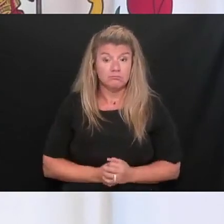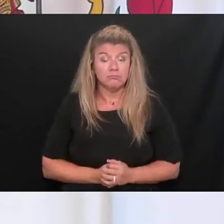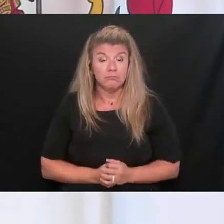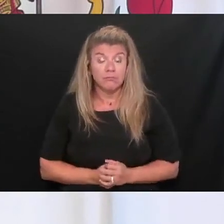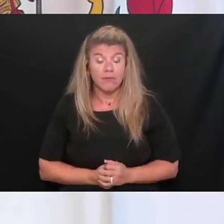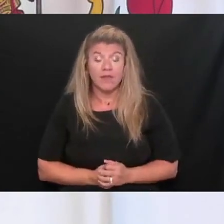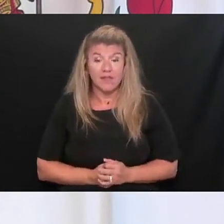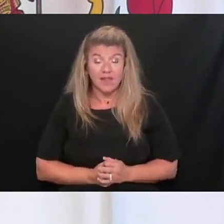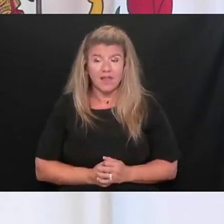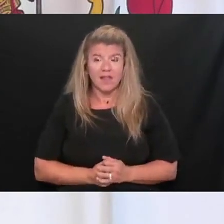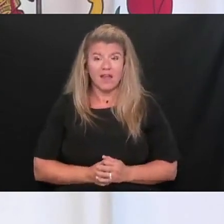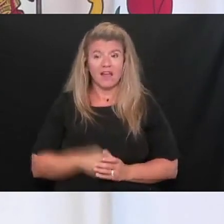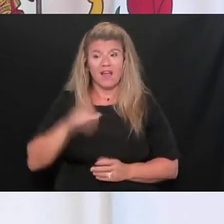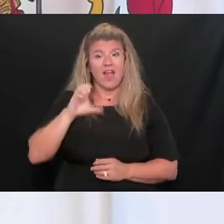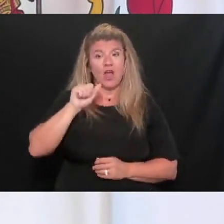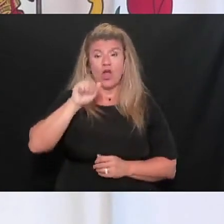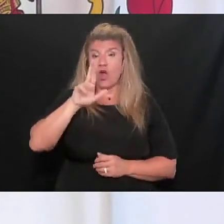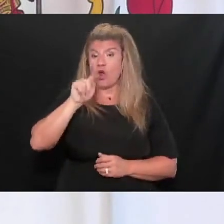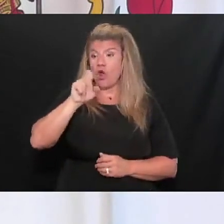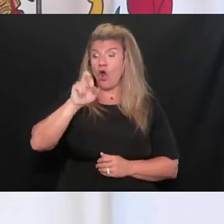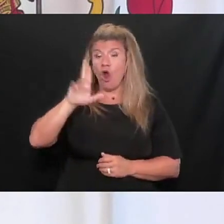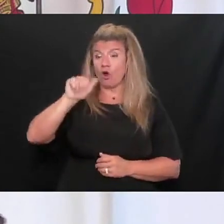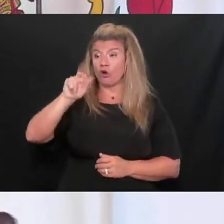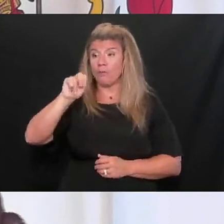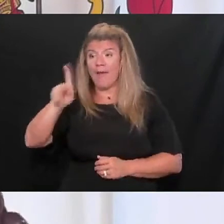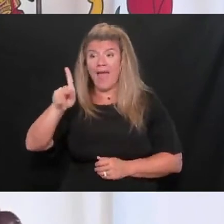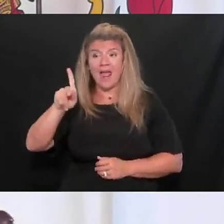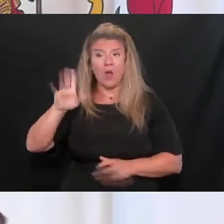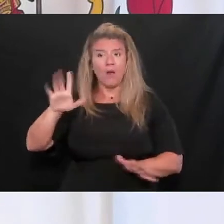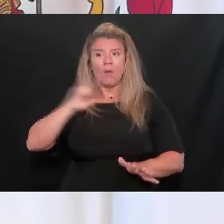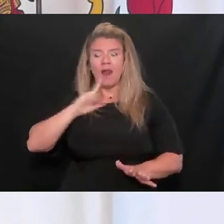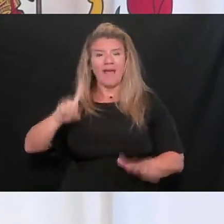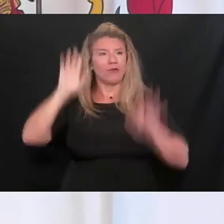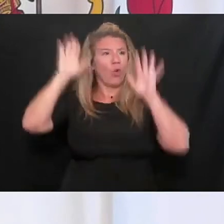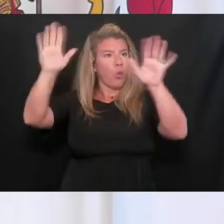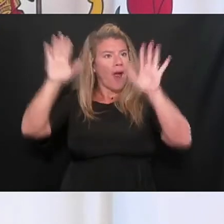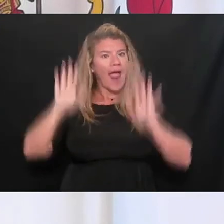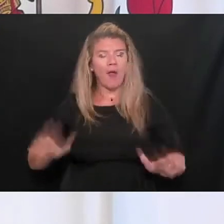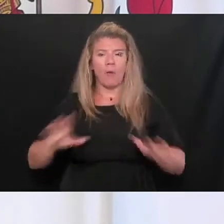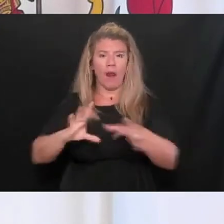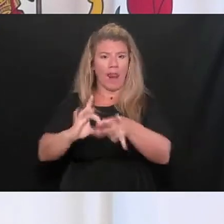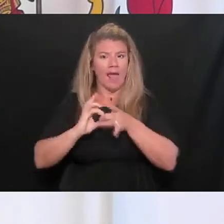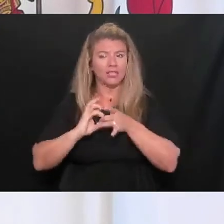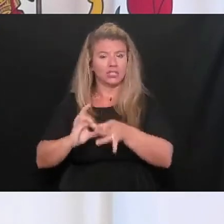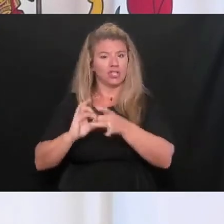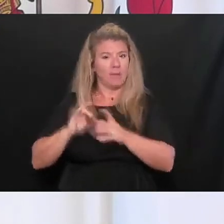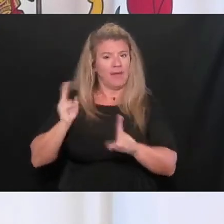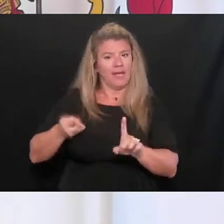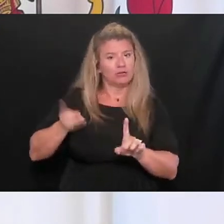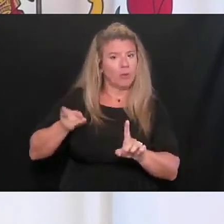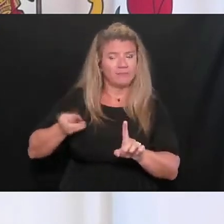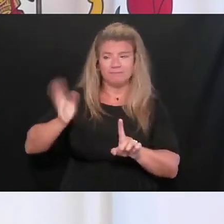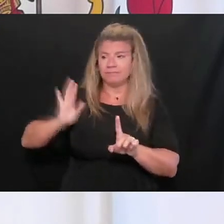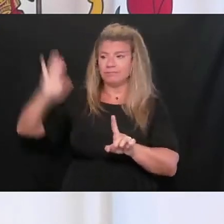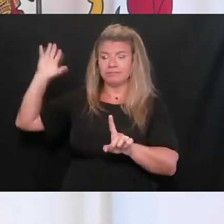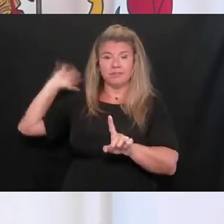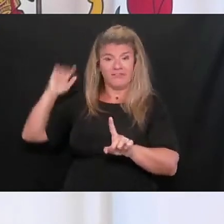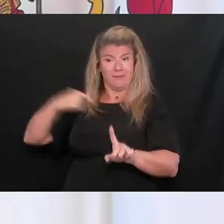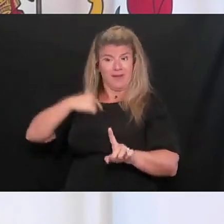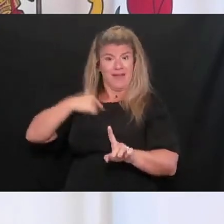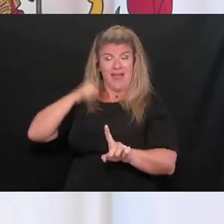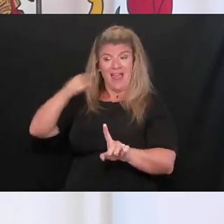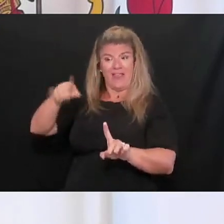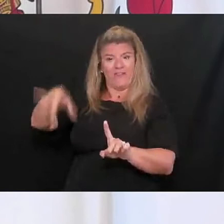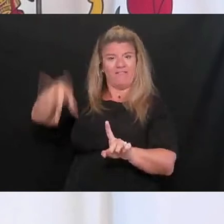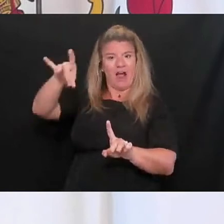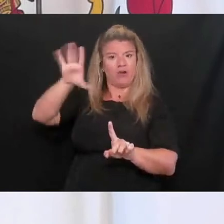from the standpoint of Carter Bank, the greatest relationship in the history of the universe with myself and Worth Carter, the founder